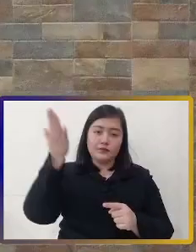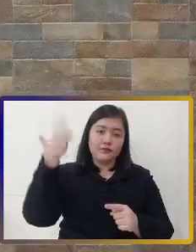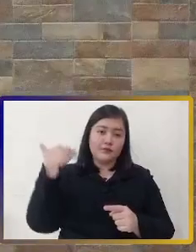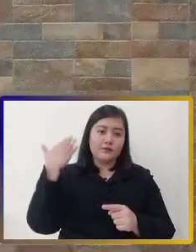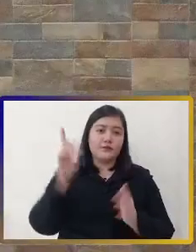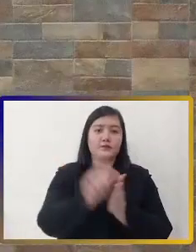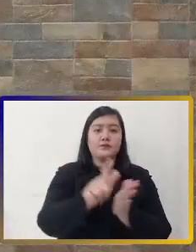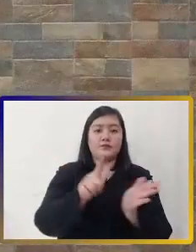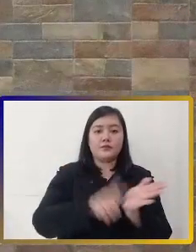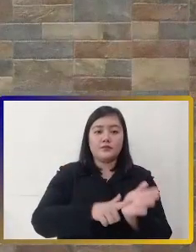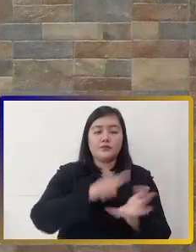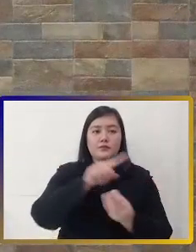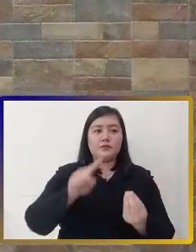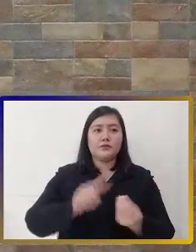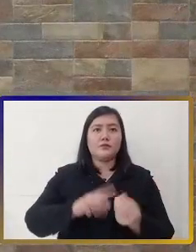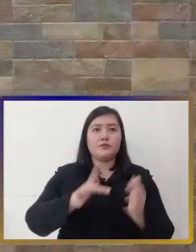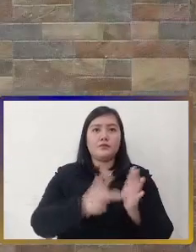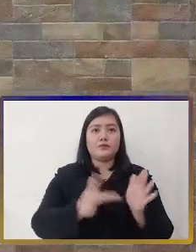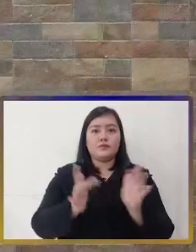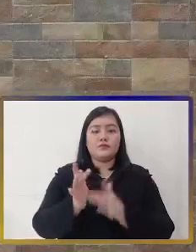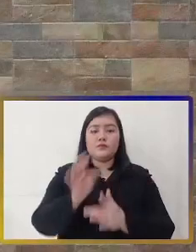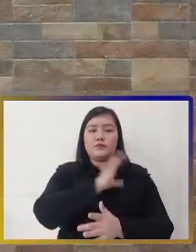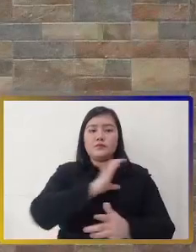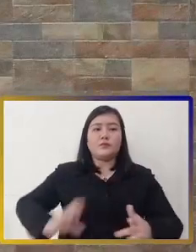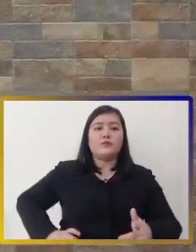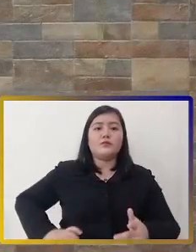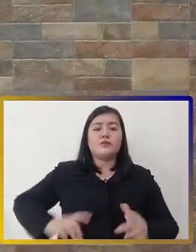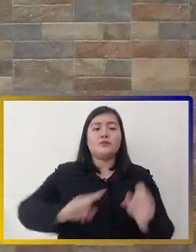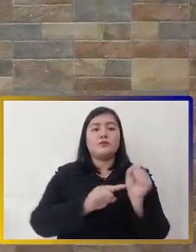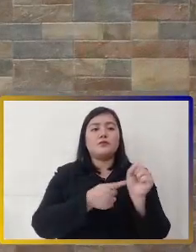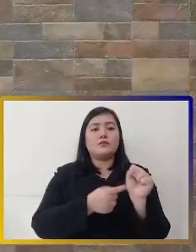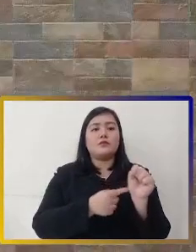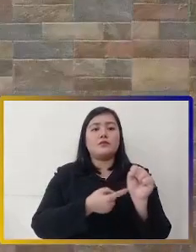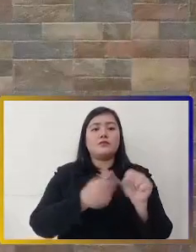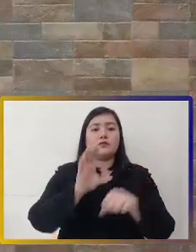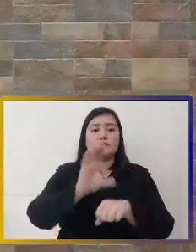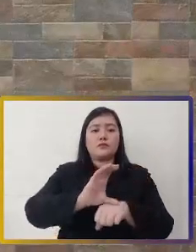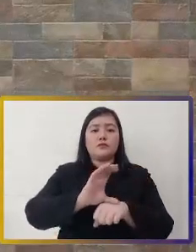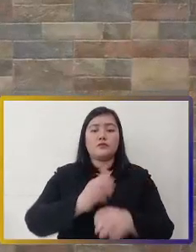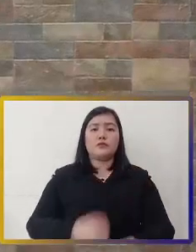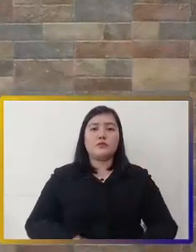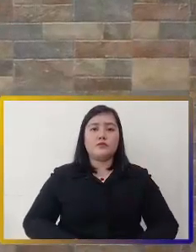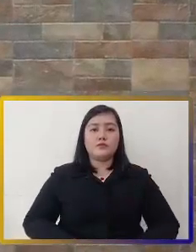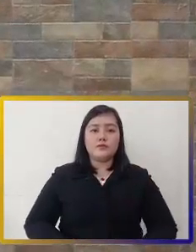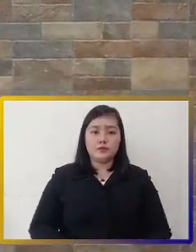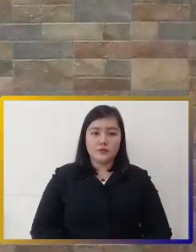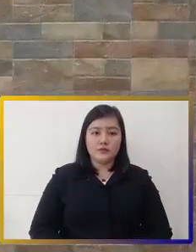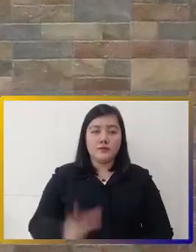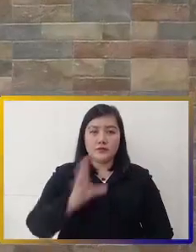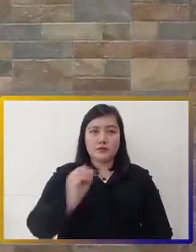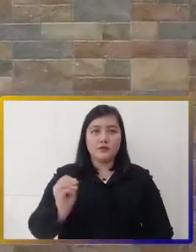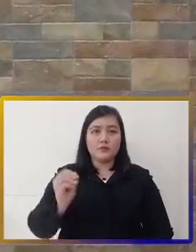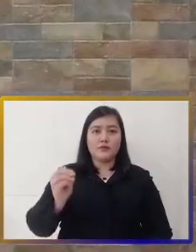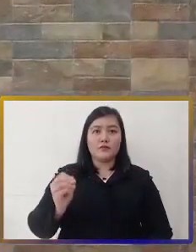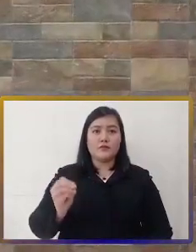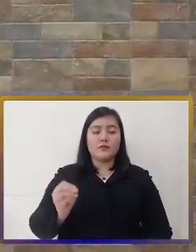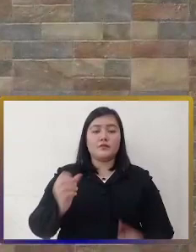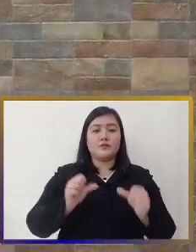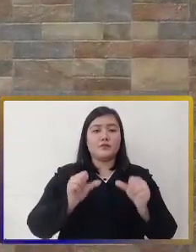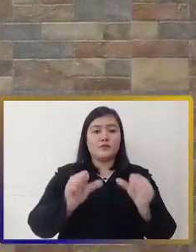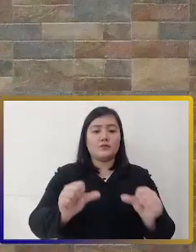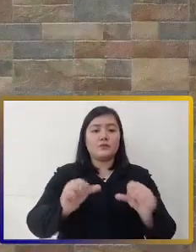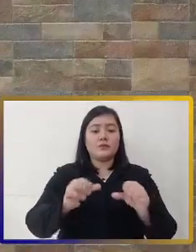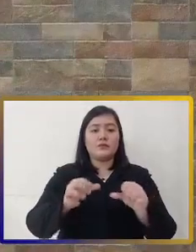Christ built and knowing the church that Jesus Christ built and also the perpetuity of the church that Jesus Christ